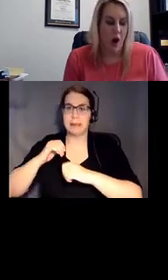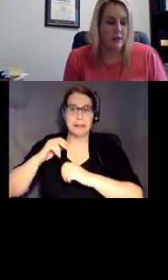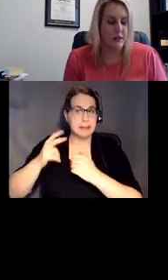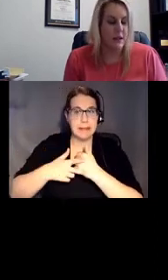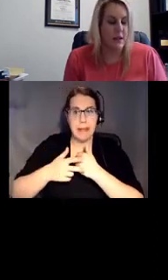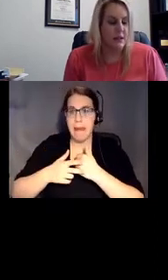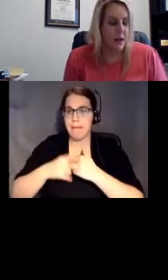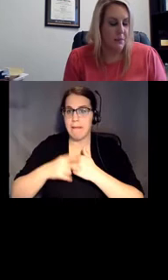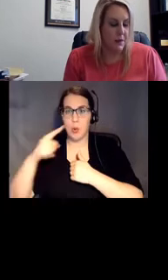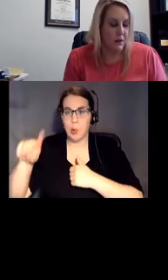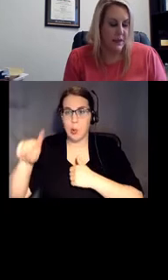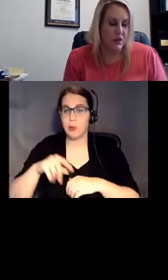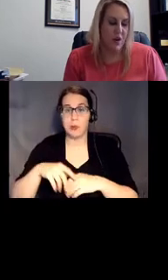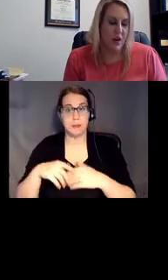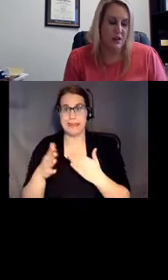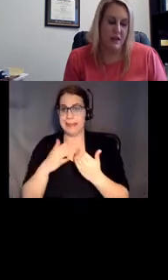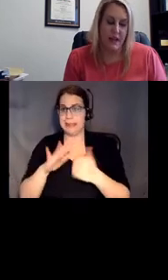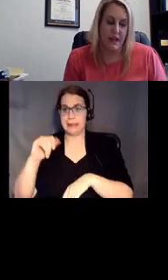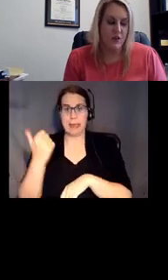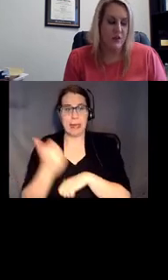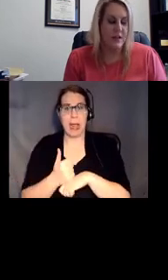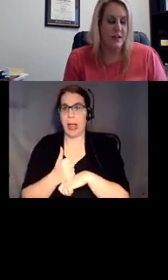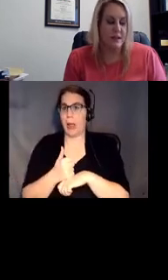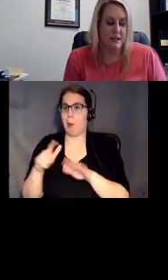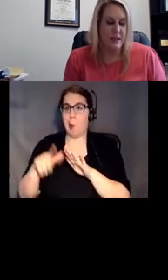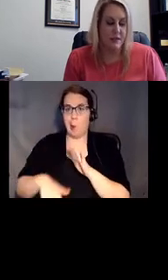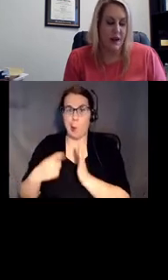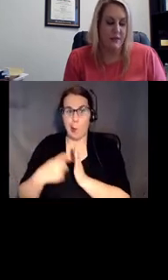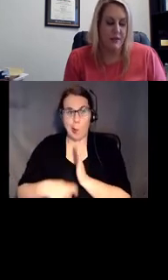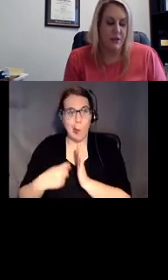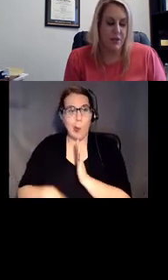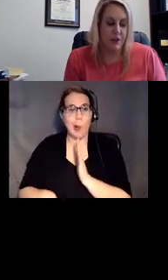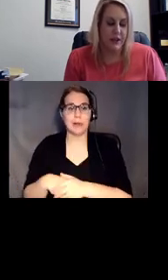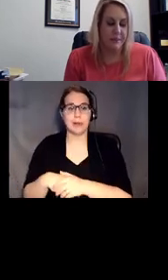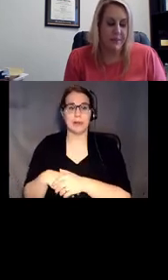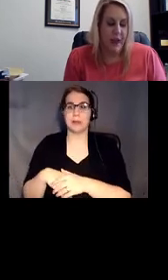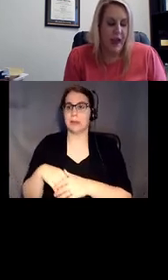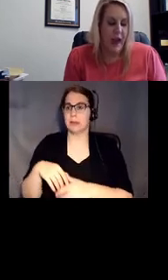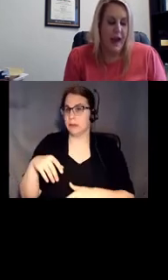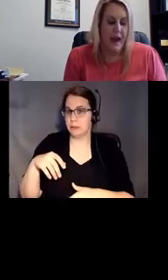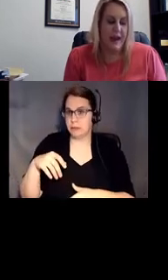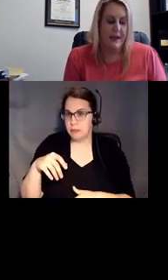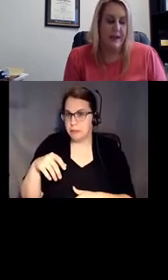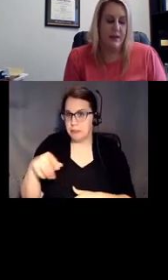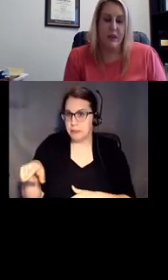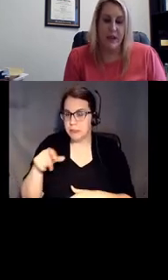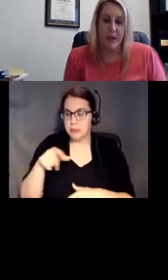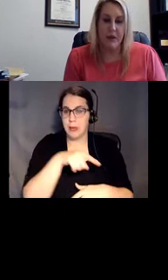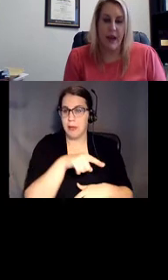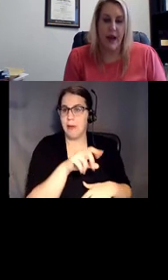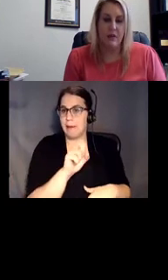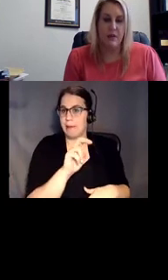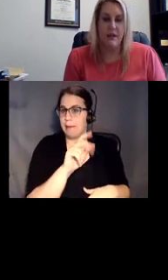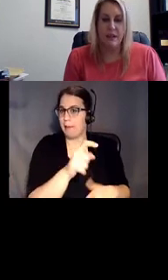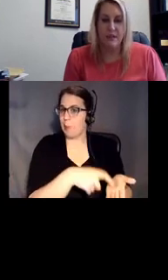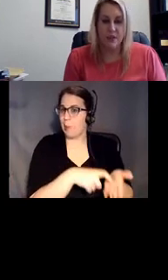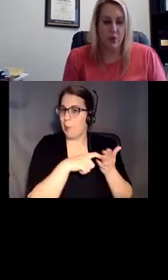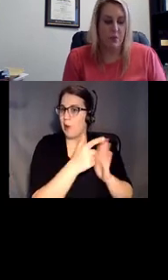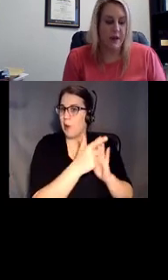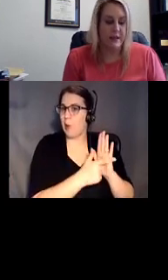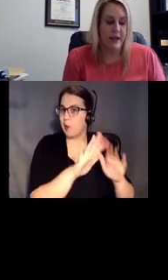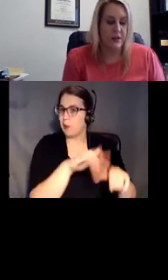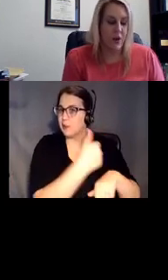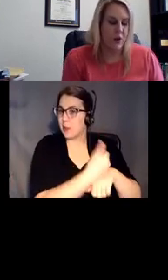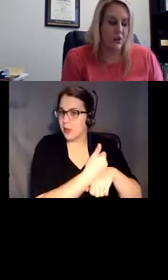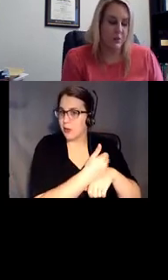low cost. Supplemental needs trusts, again, use the assistance of an attorney. And with an ABLE account, the